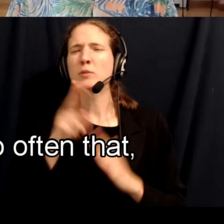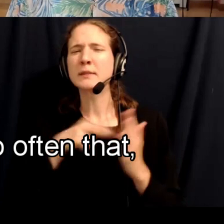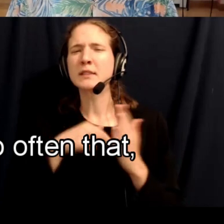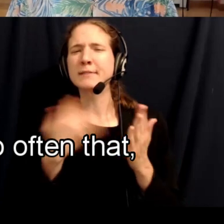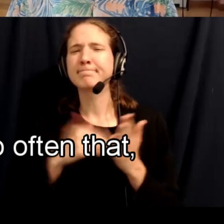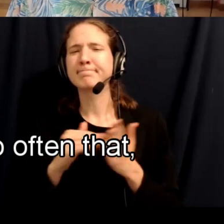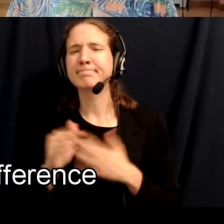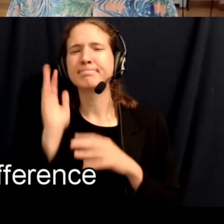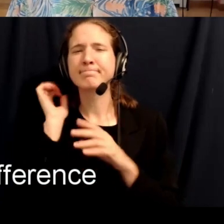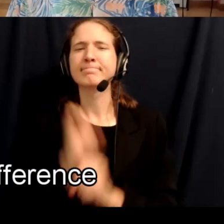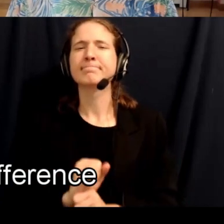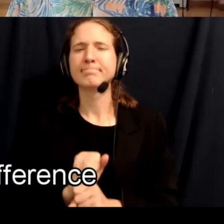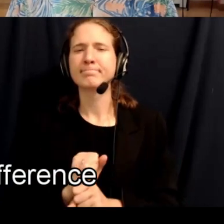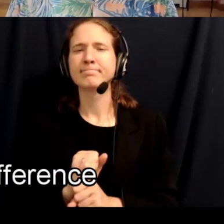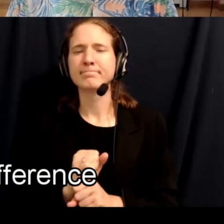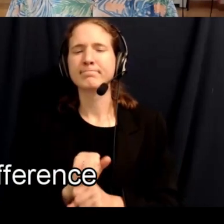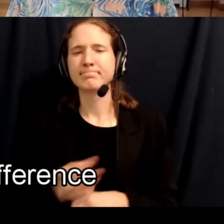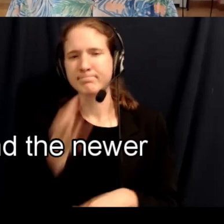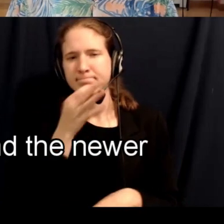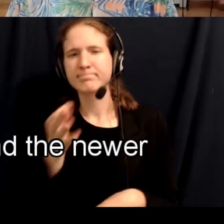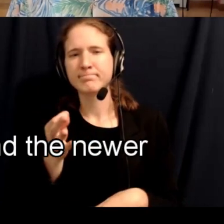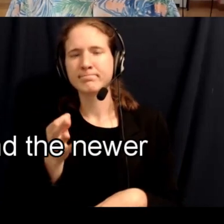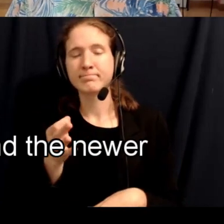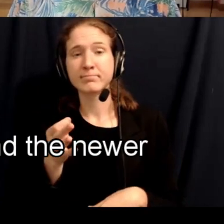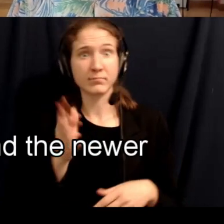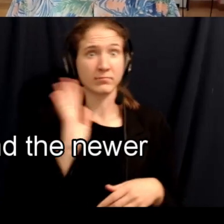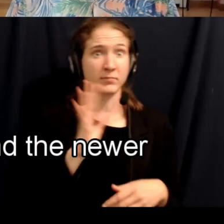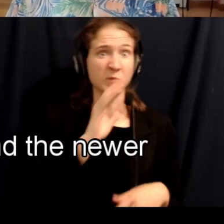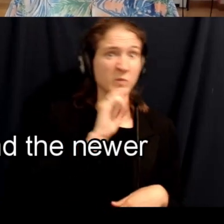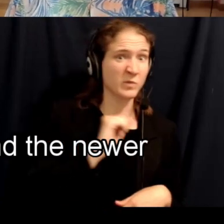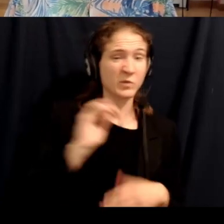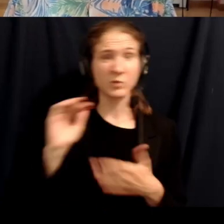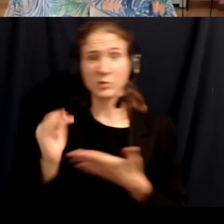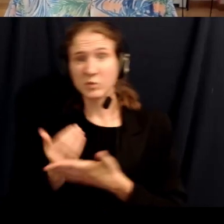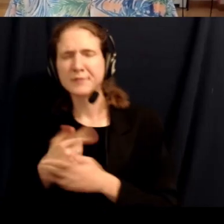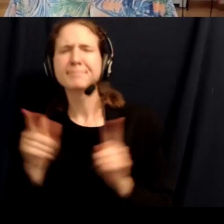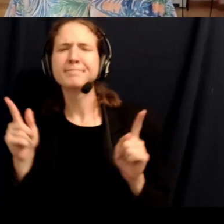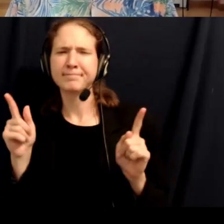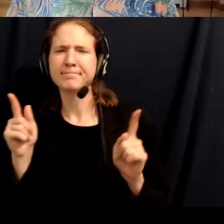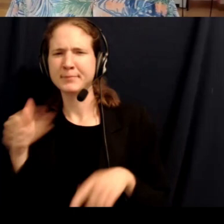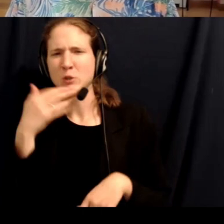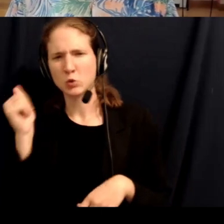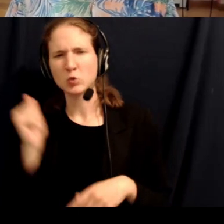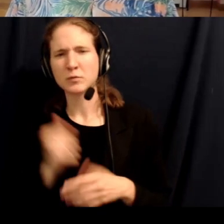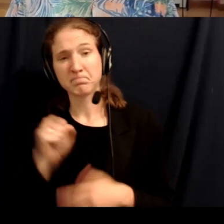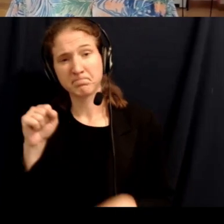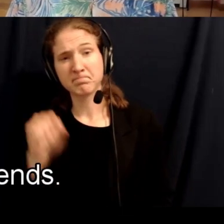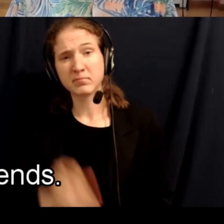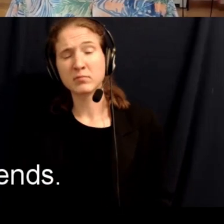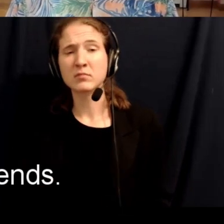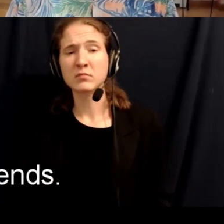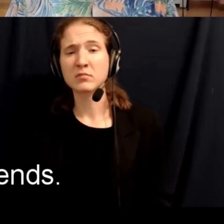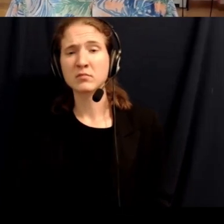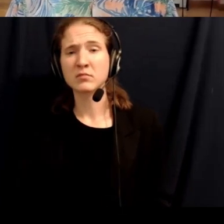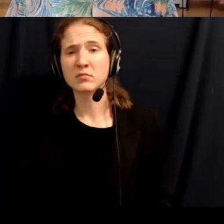often that, you could see a big difference between the older work and the newer work. Yeah. So